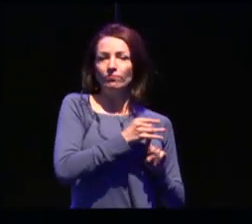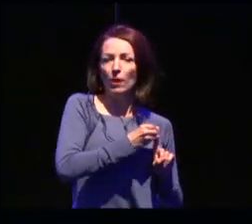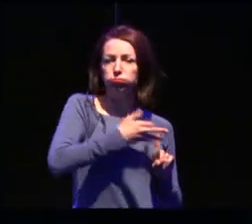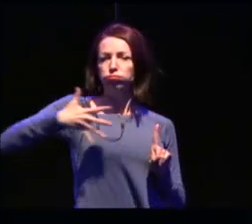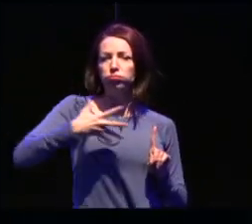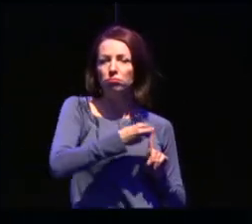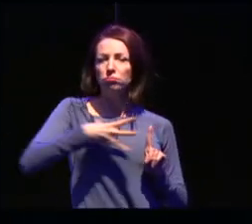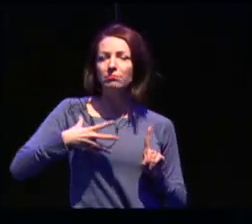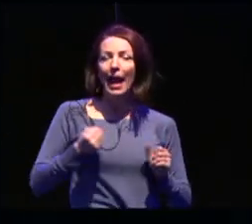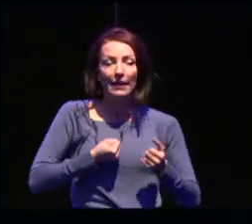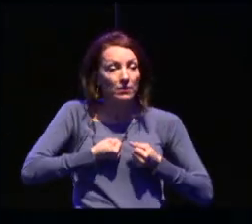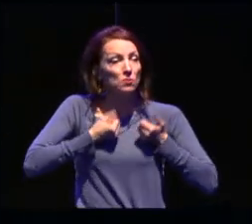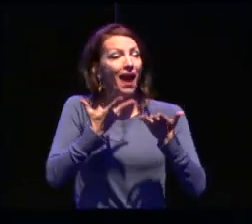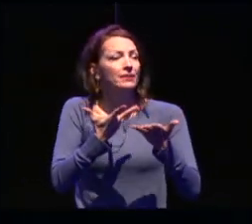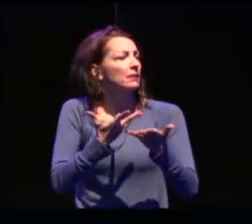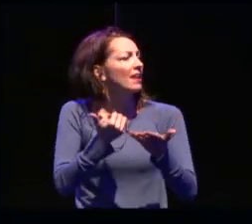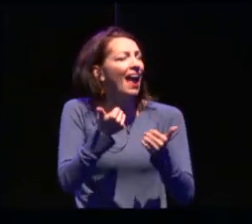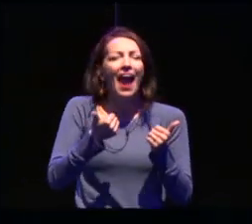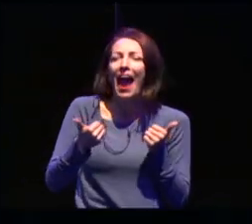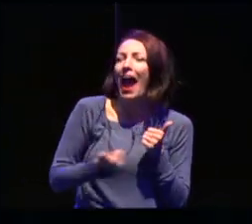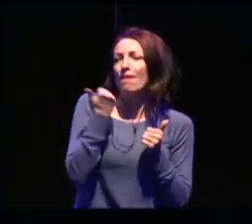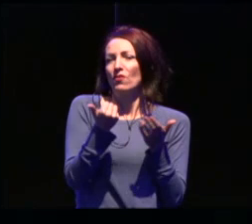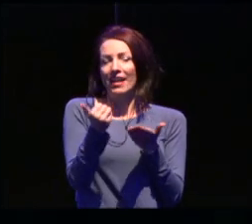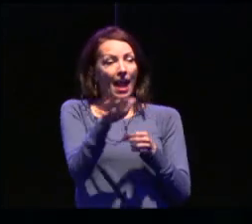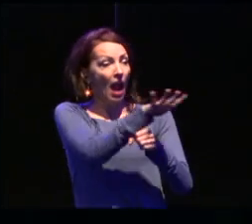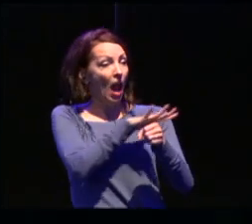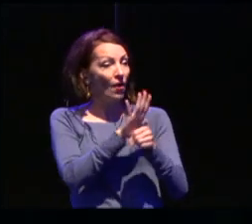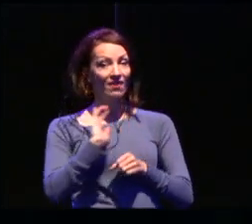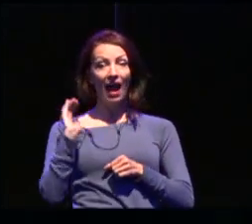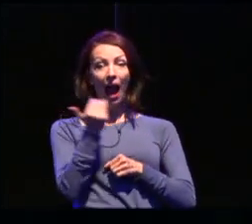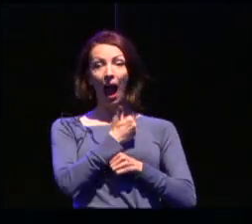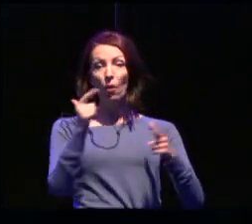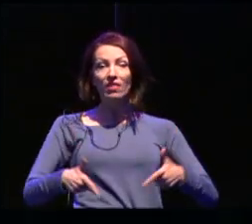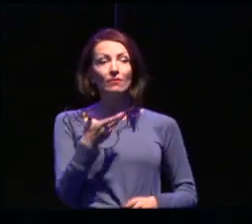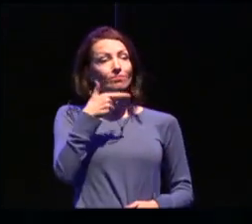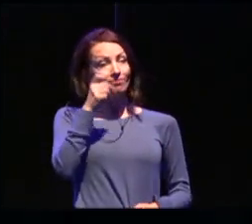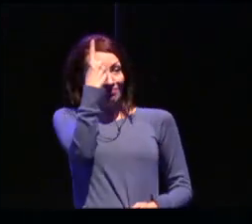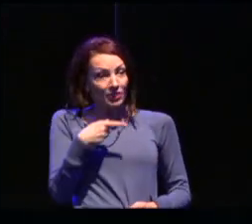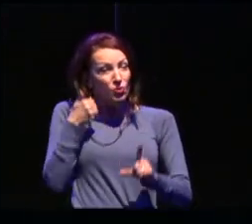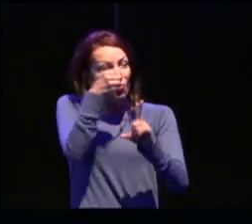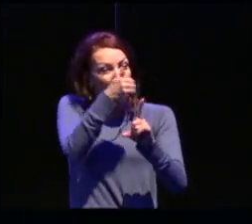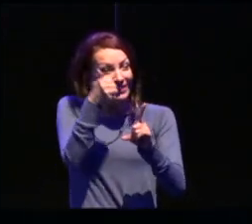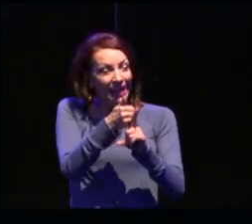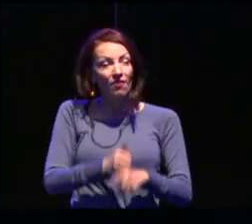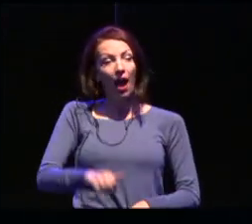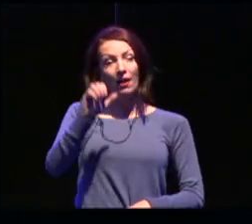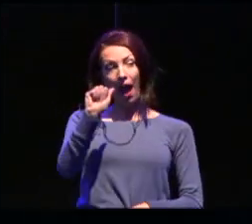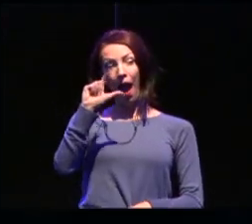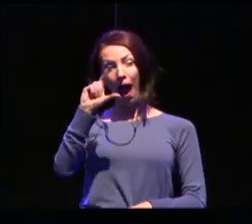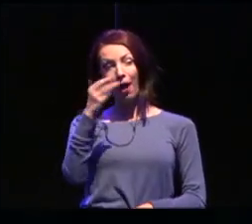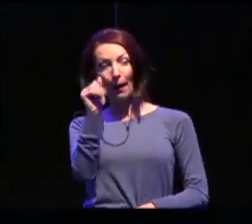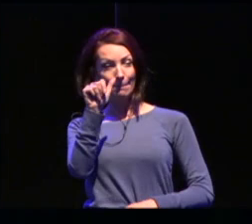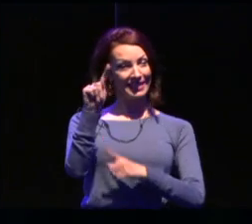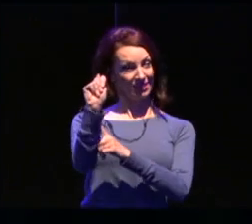express itself in every area of our life. You are an alchemist of your own life.